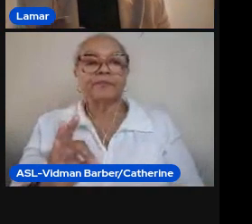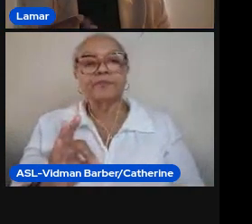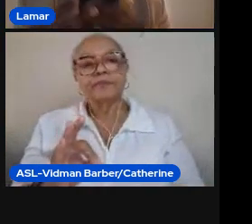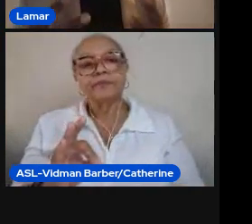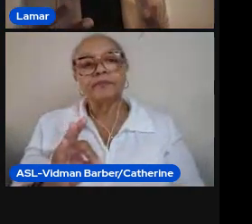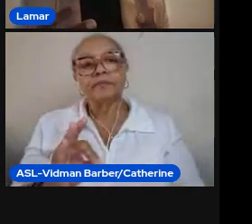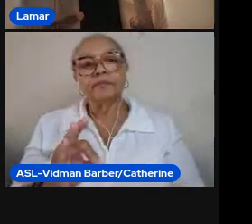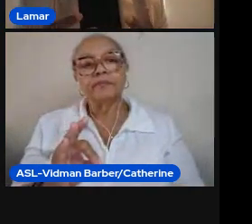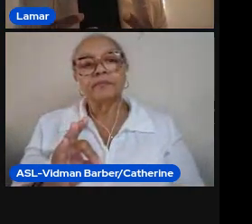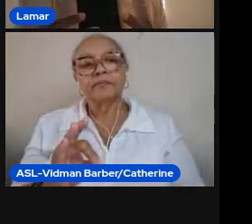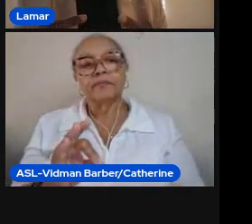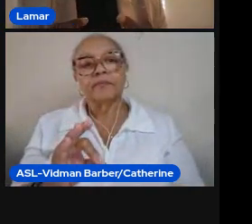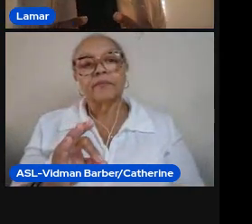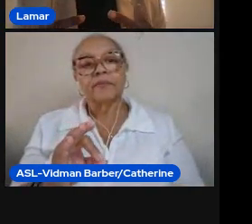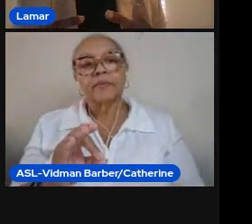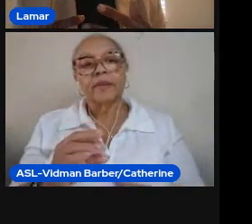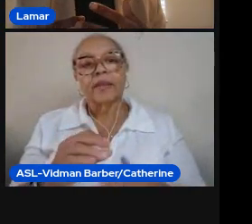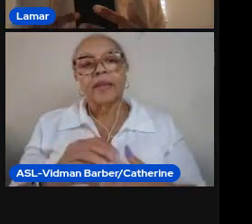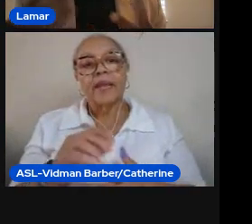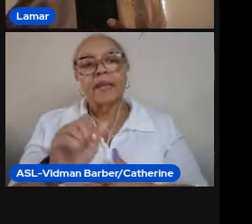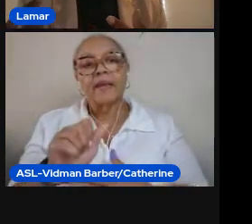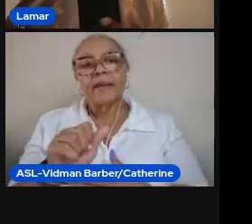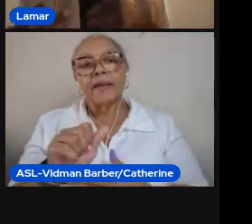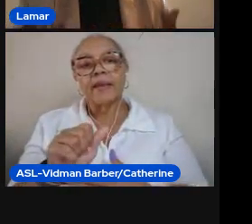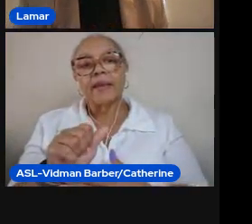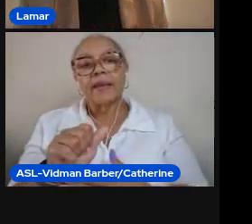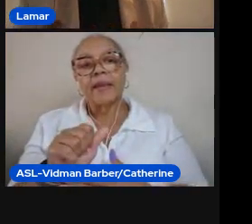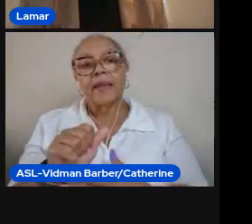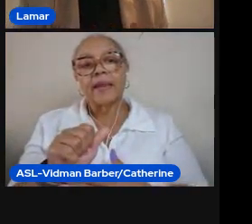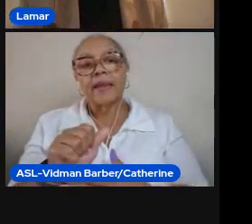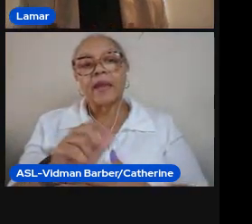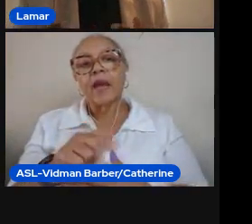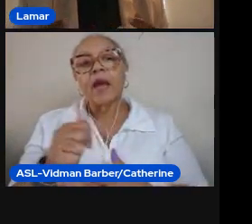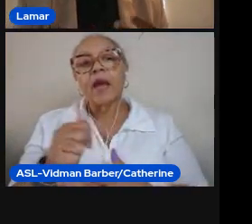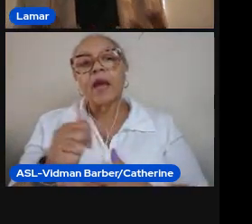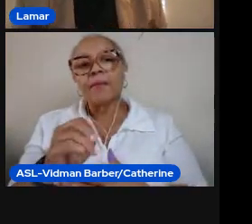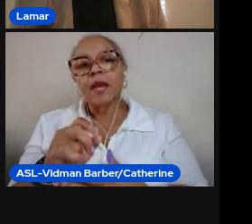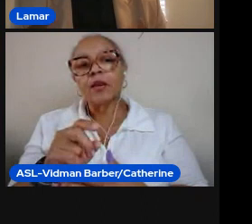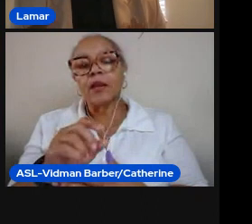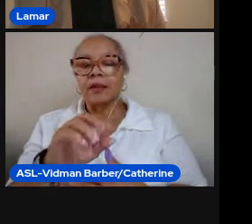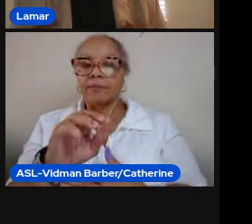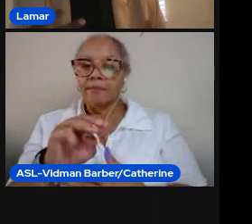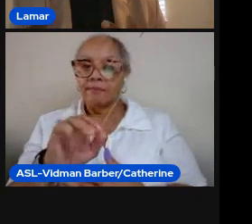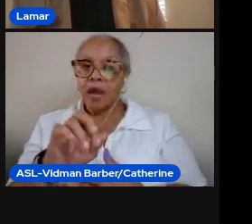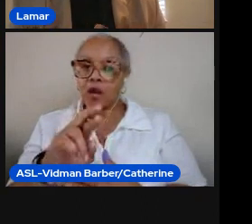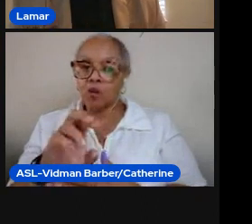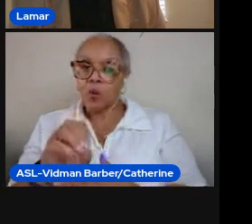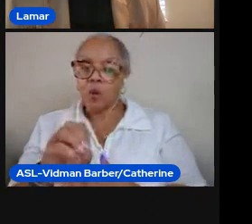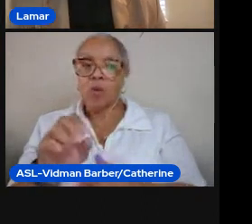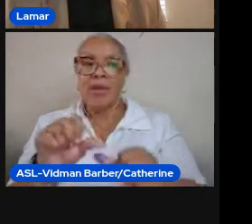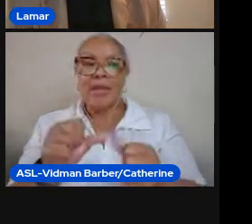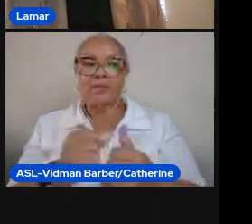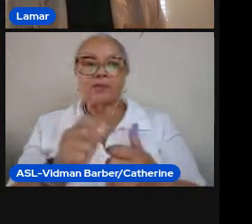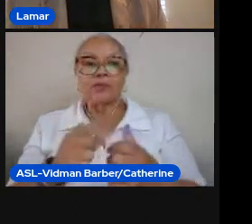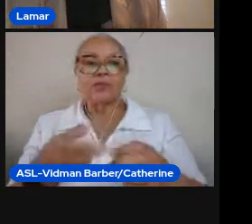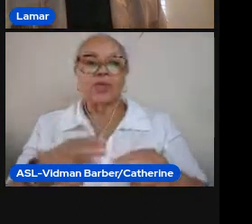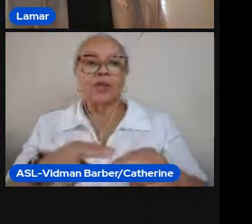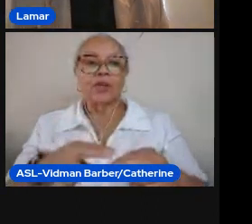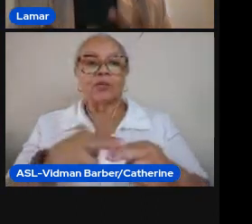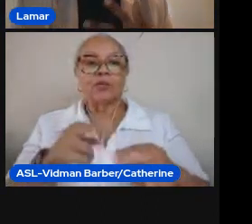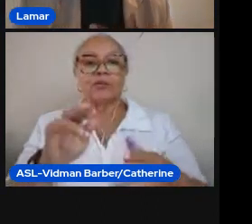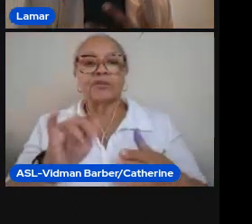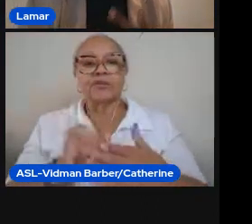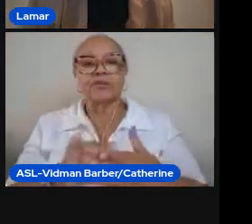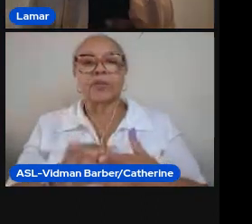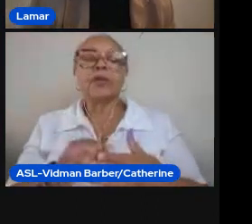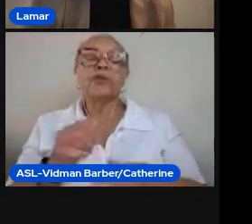components such as adhesins or other microbial agents to increase the immunogenicity of these